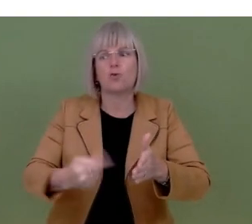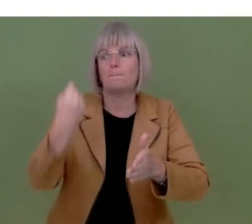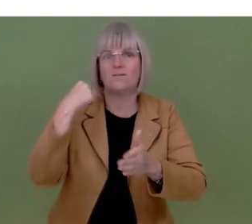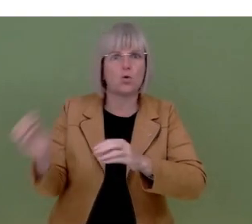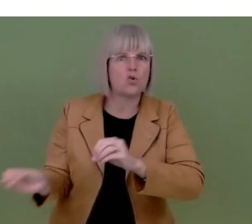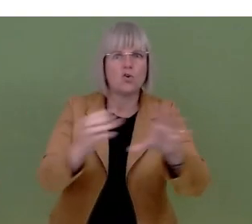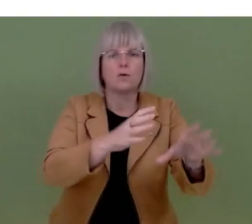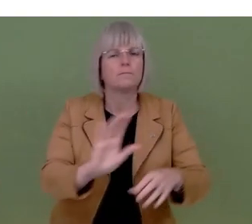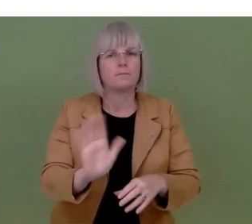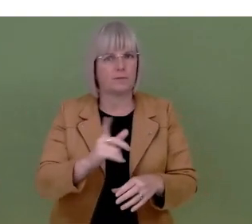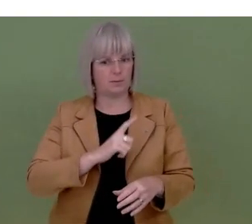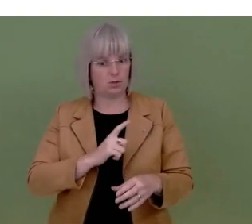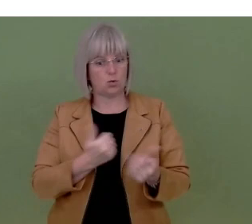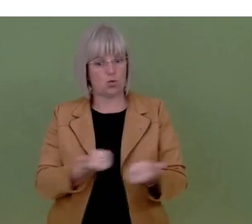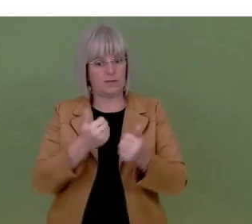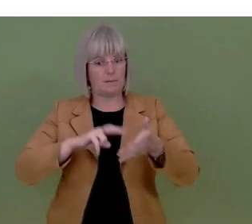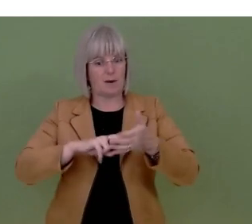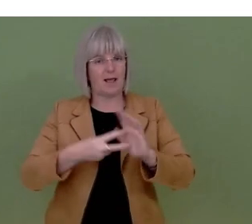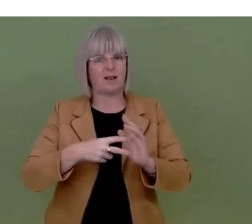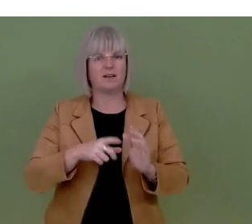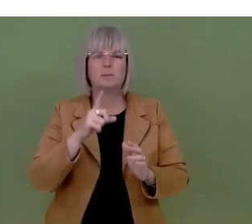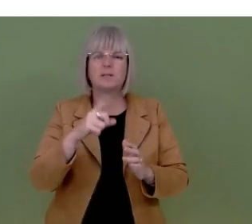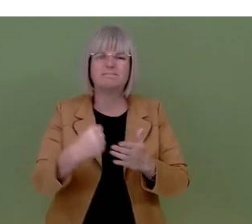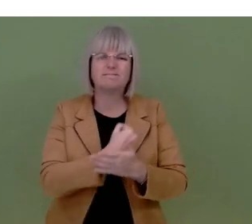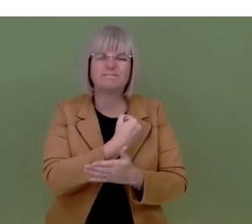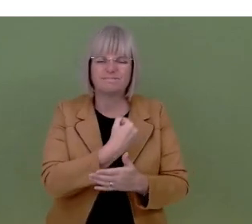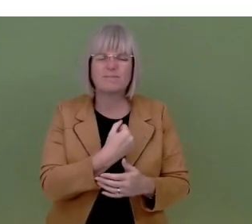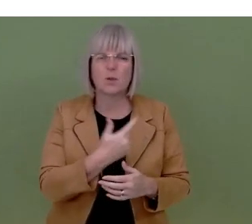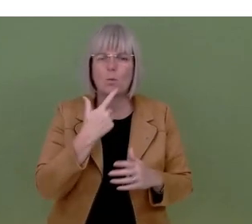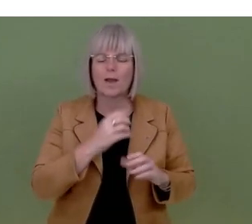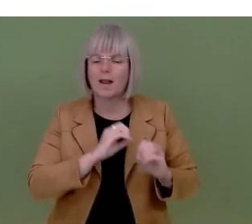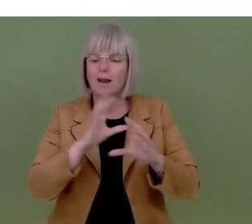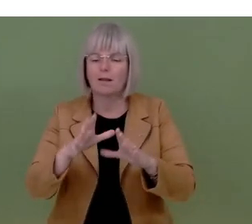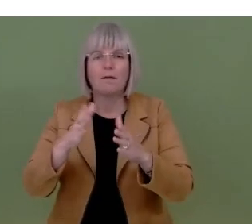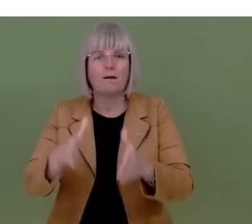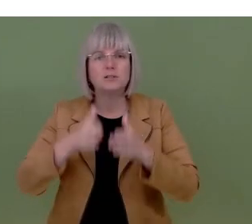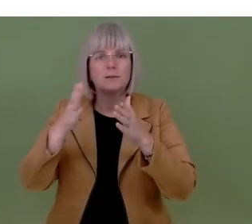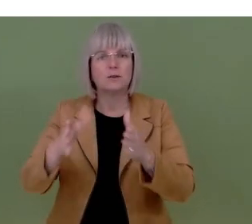But unfortunately, when I was admitted for surgery, things started to